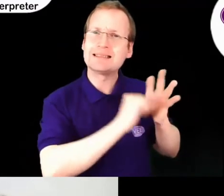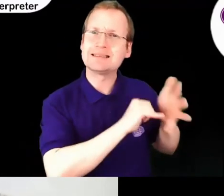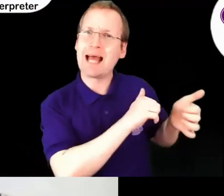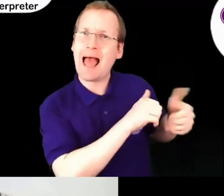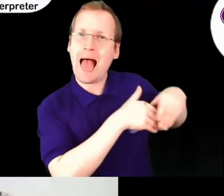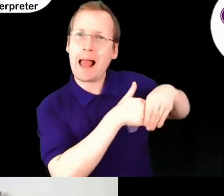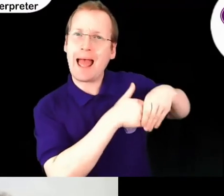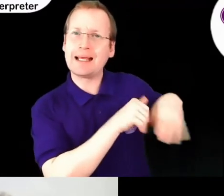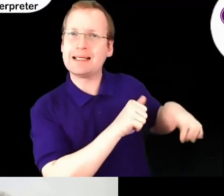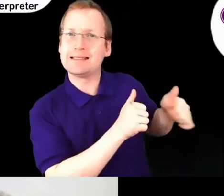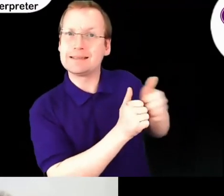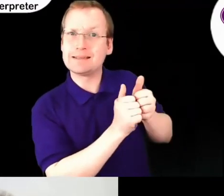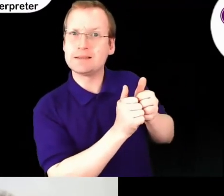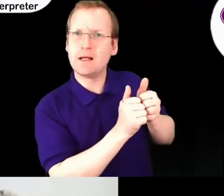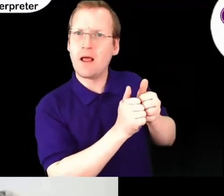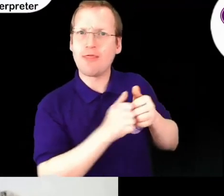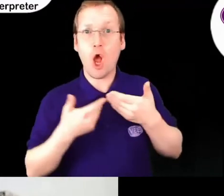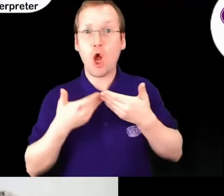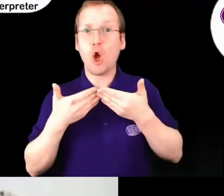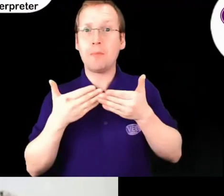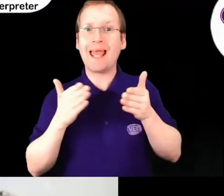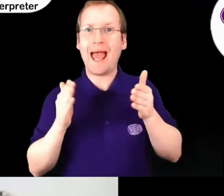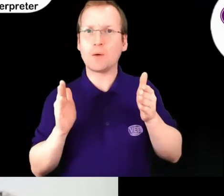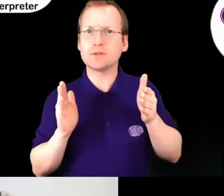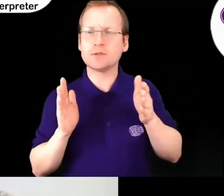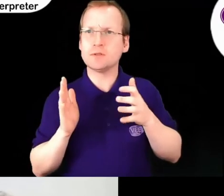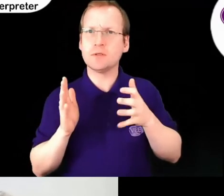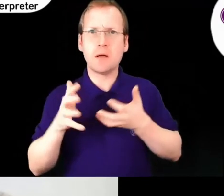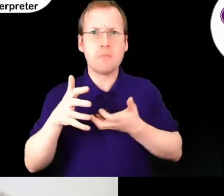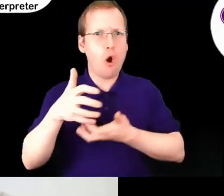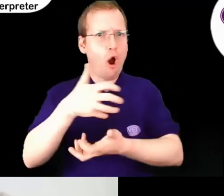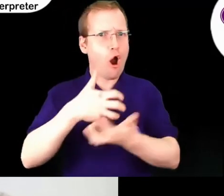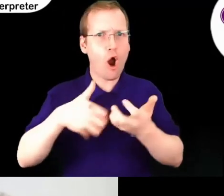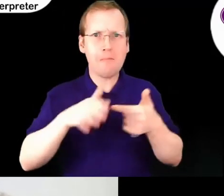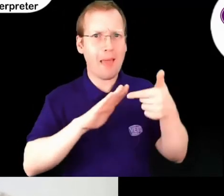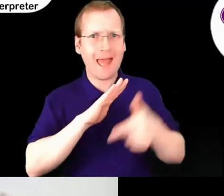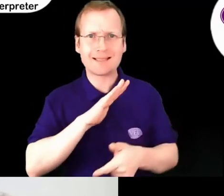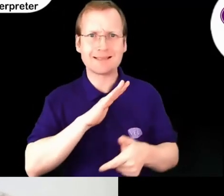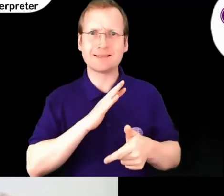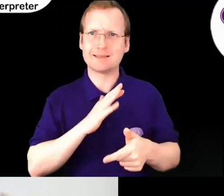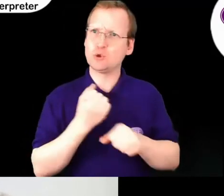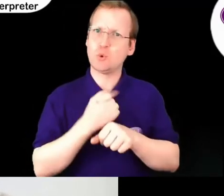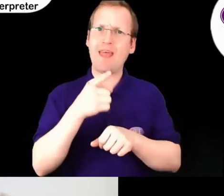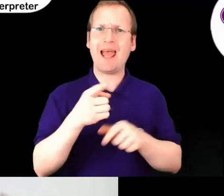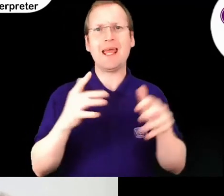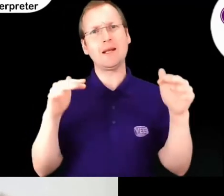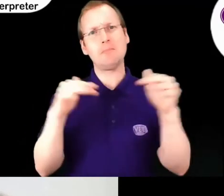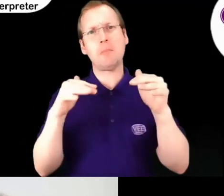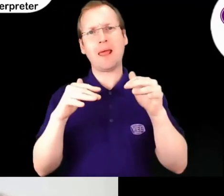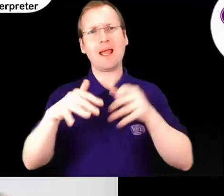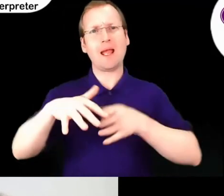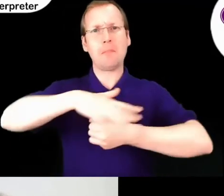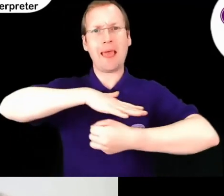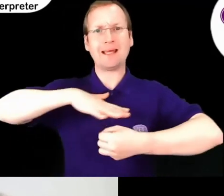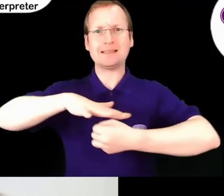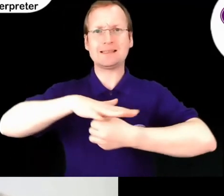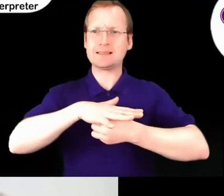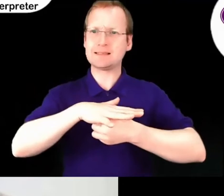lot longer or older or more complex than people see in the public sphere, so to